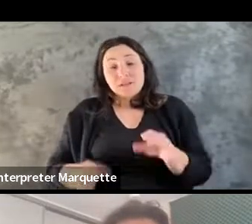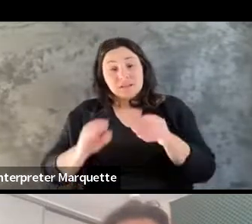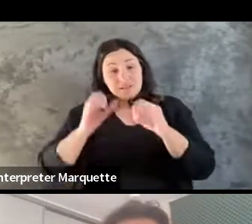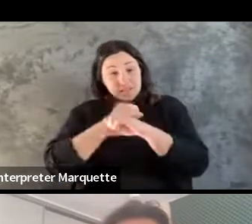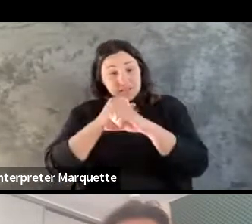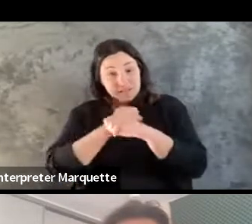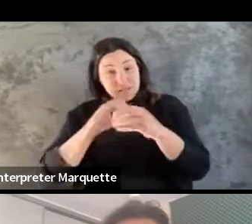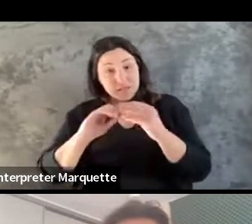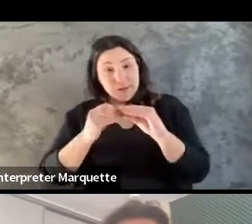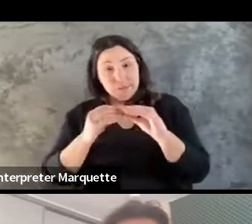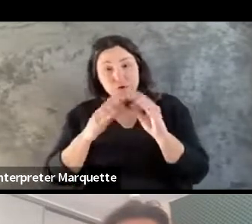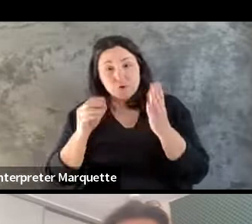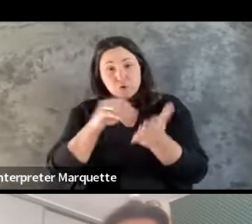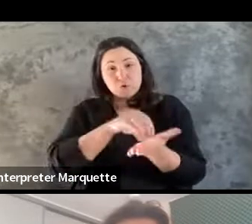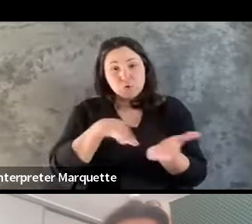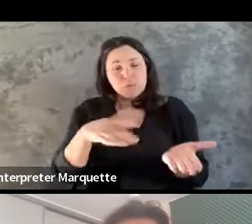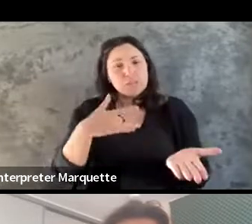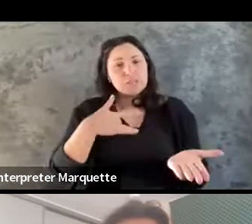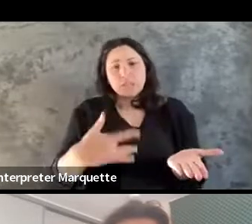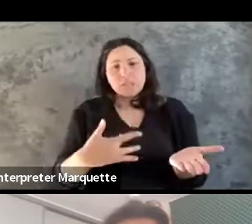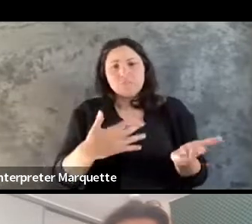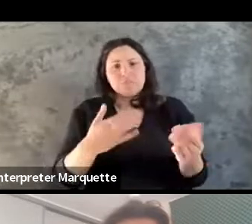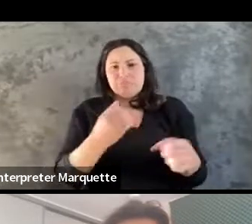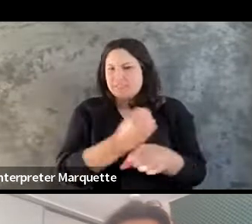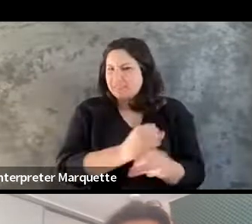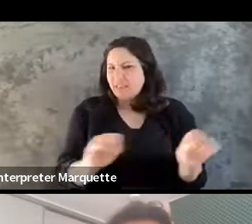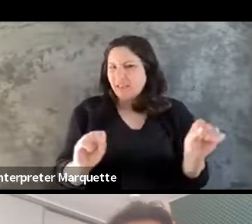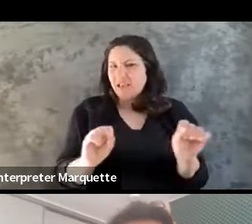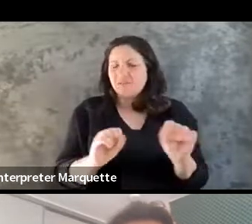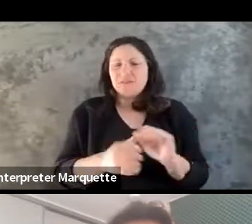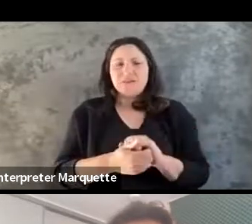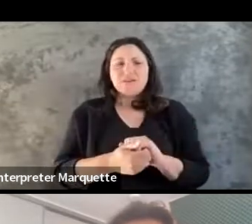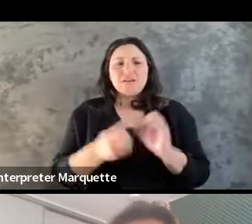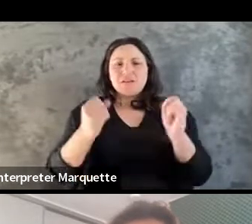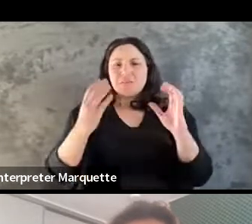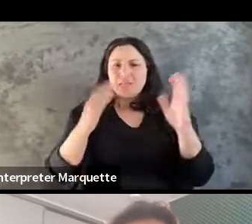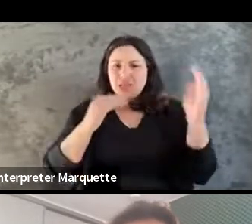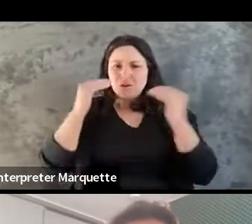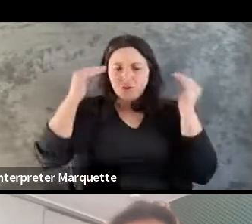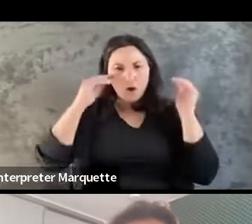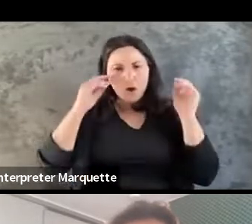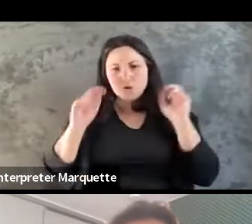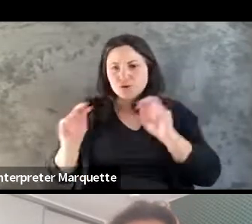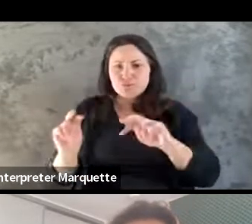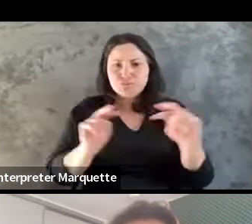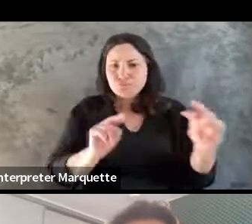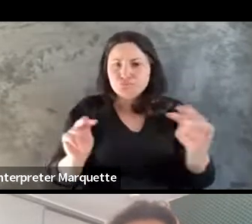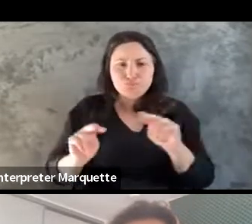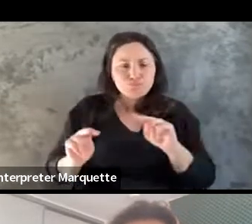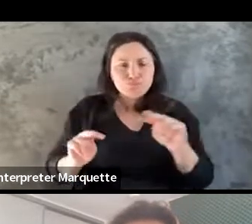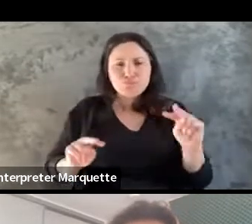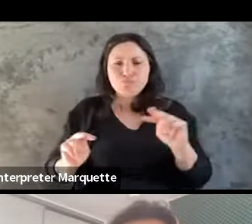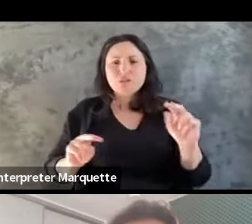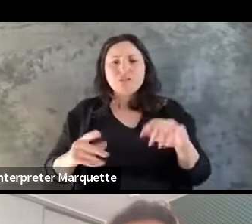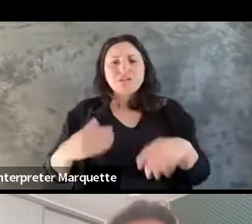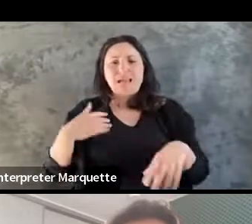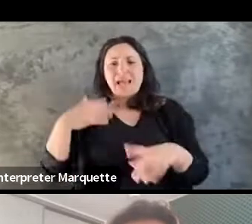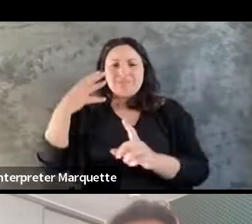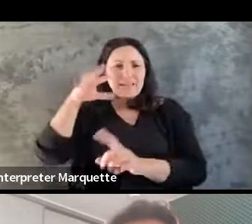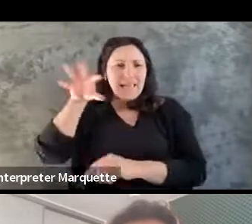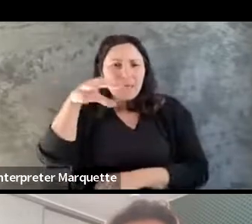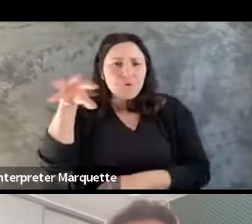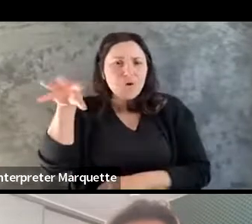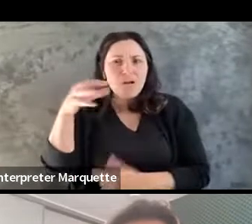students in general are really safe in schools. You have a lot of adult eyeballs on them. You have cameras. You've got all these